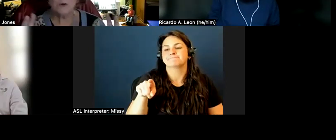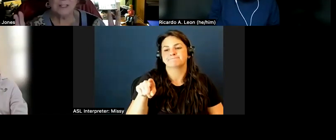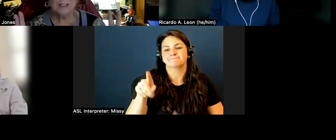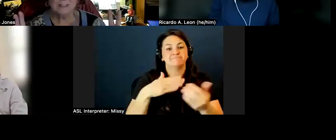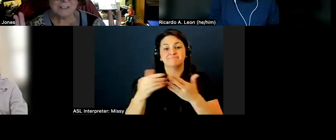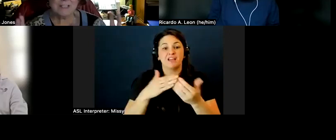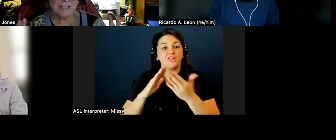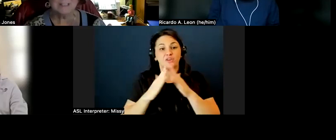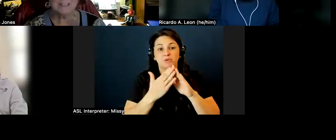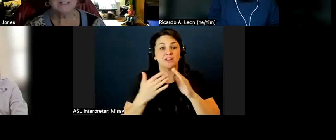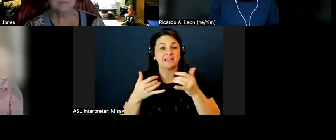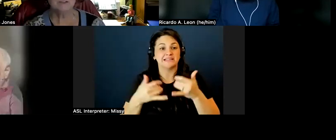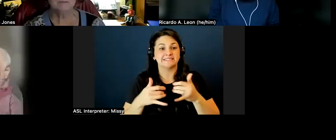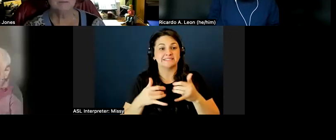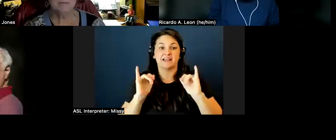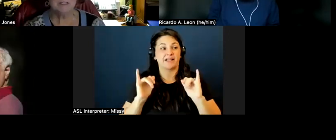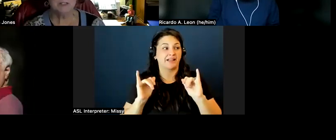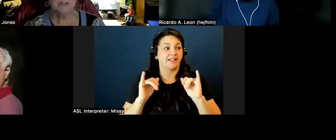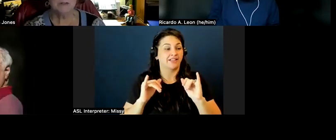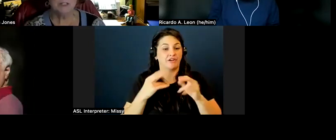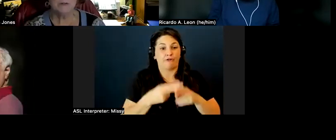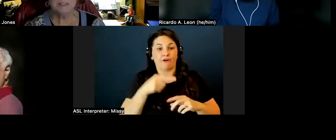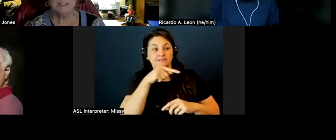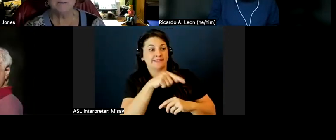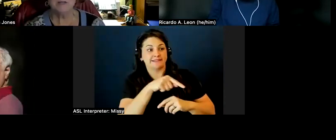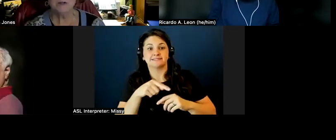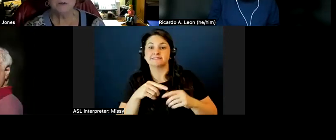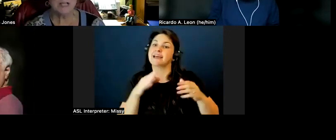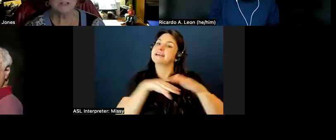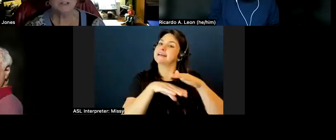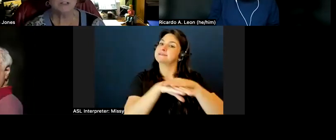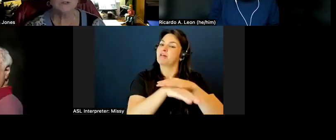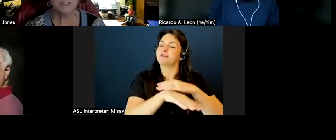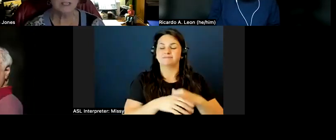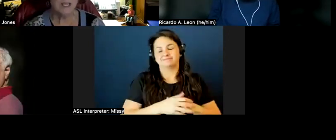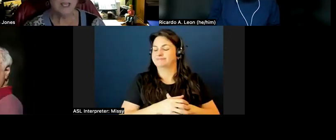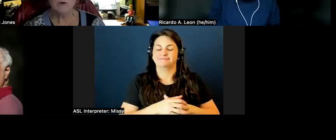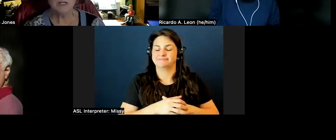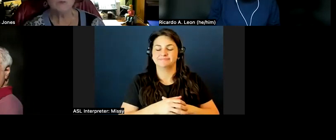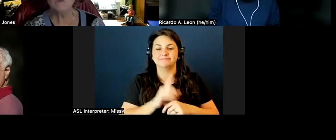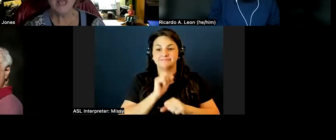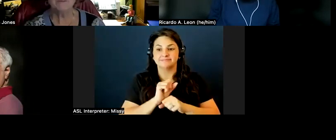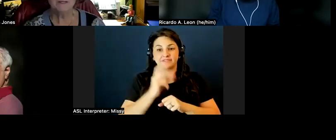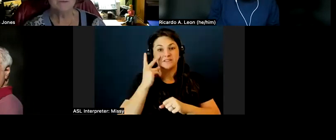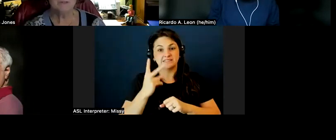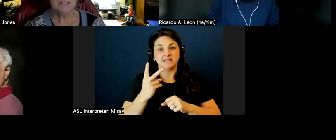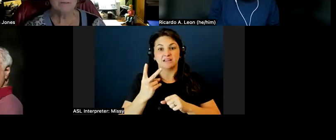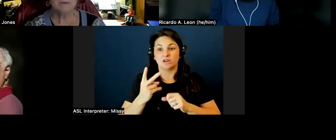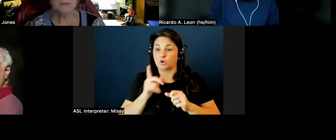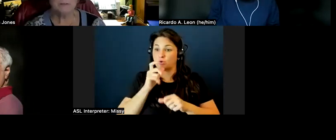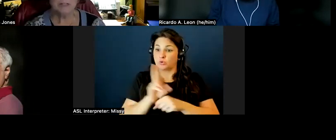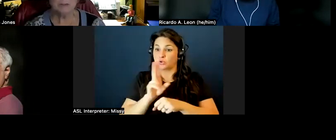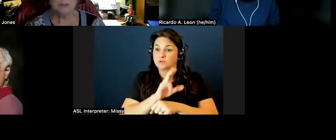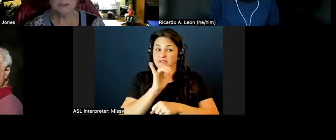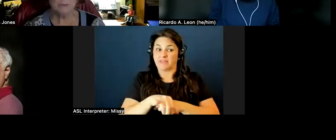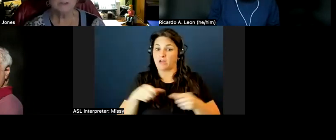quote unquote designed accessible. Because when you see somebody who's actually using a 1 in 12 ramp, for example,